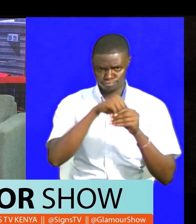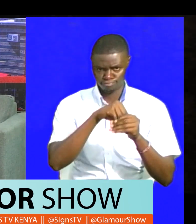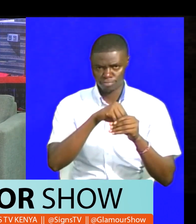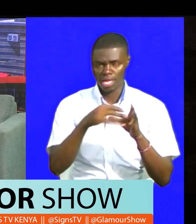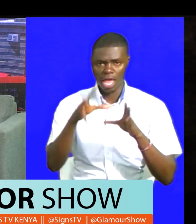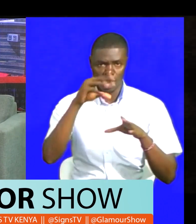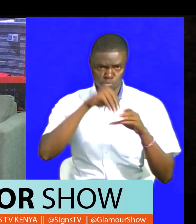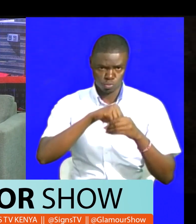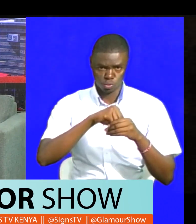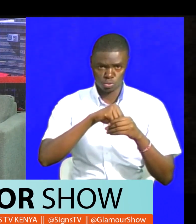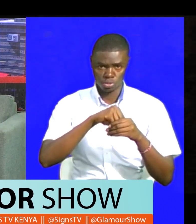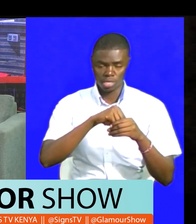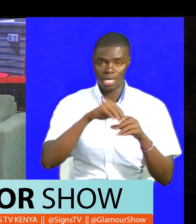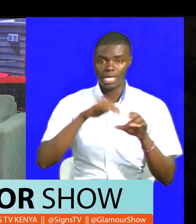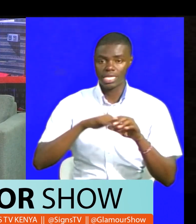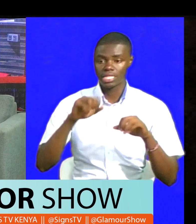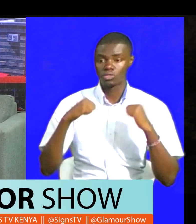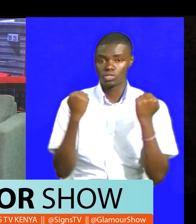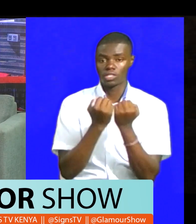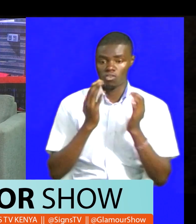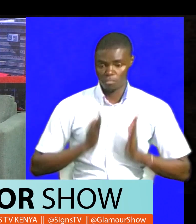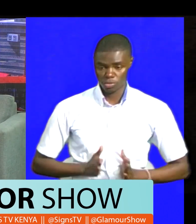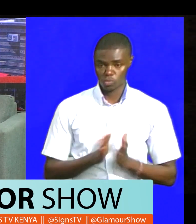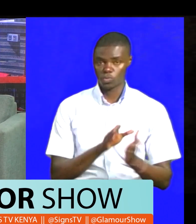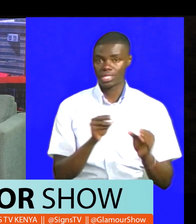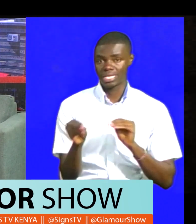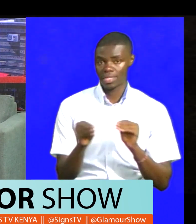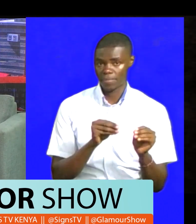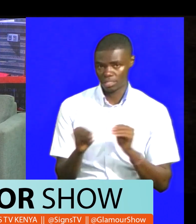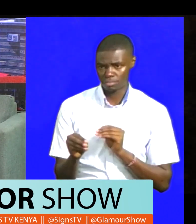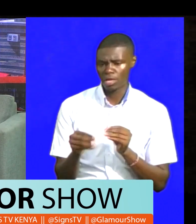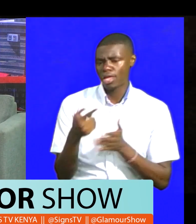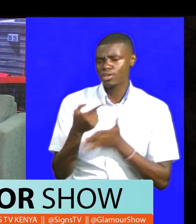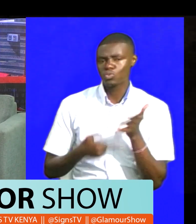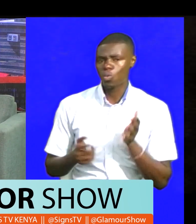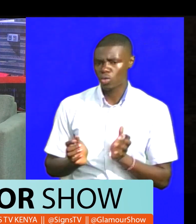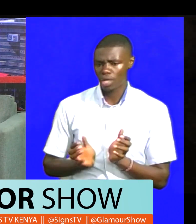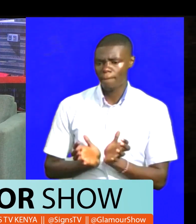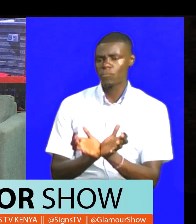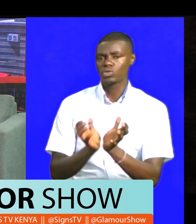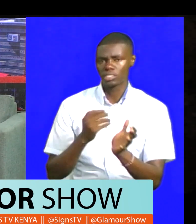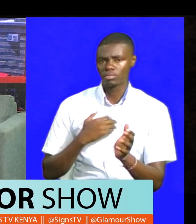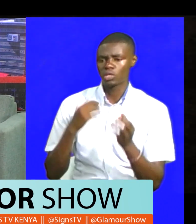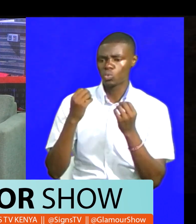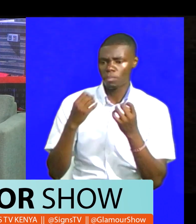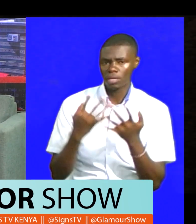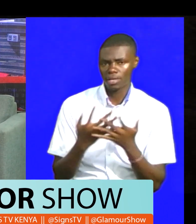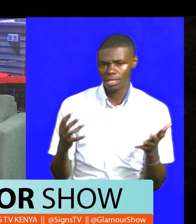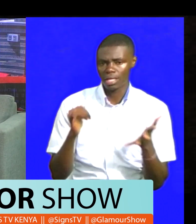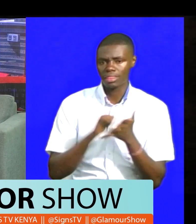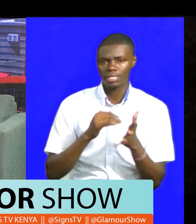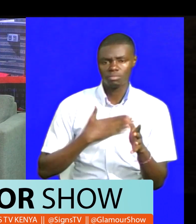an inclusion of the society of the persons with disability, is what drives me into most of these things. So that's